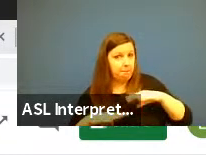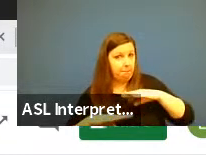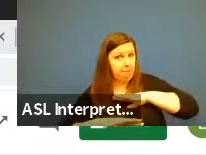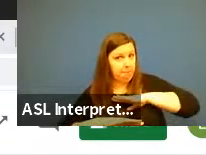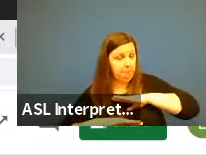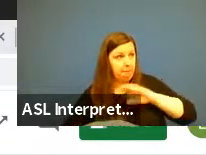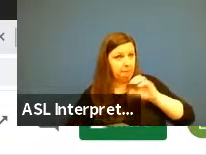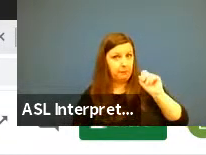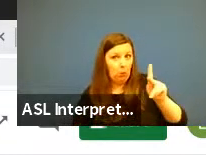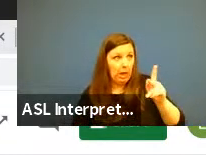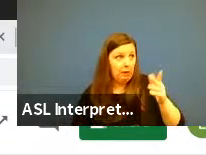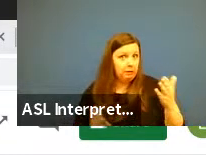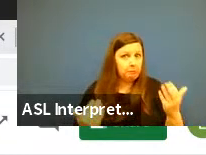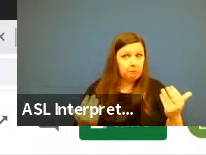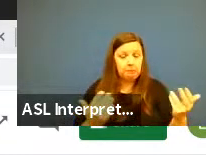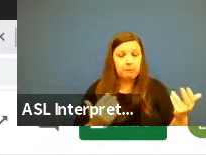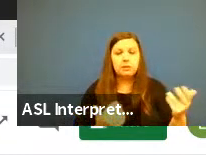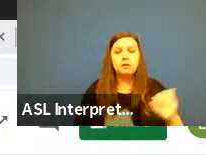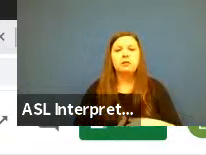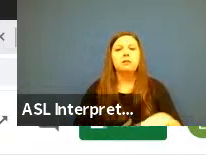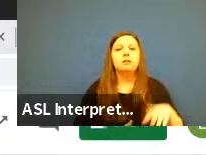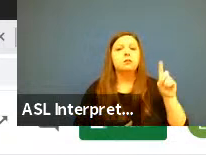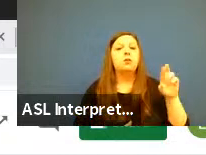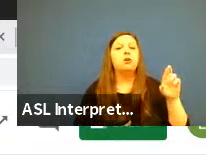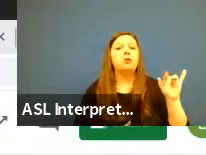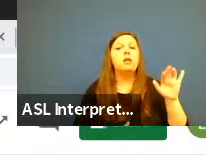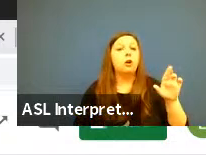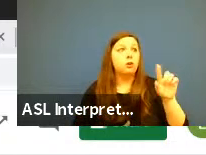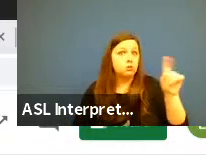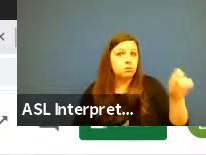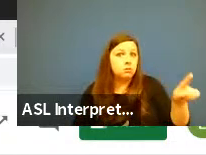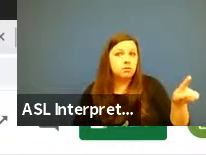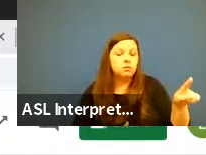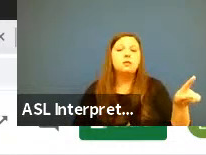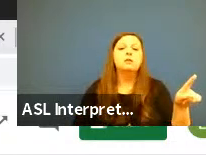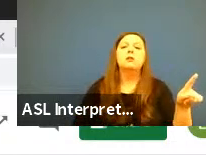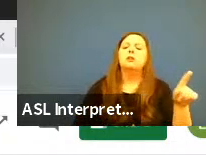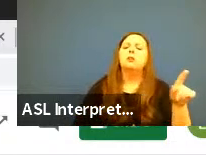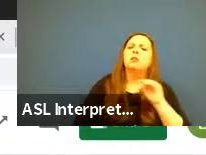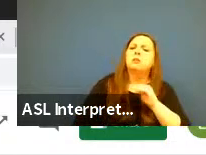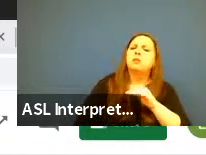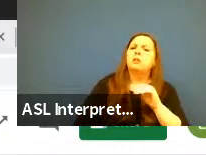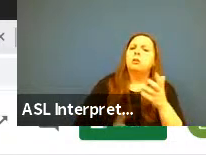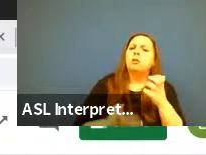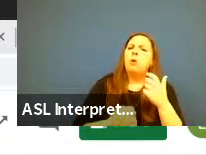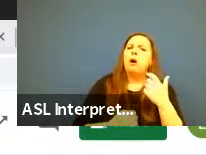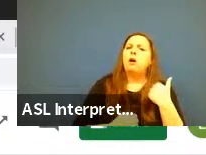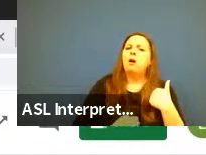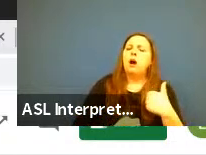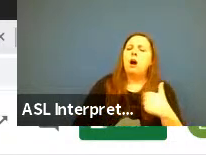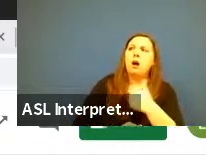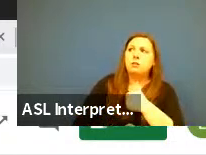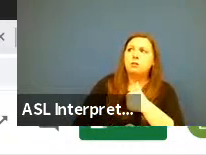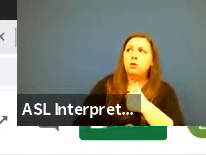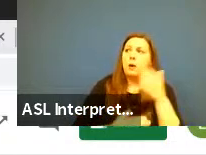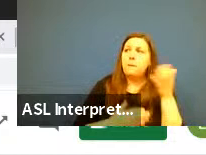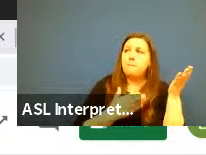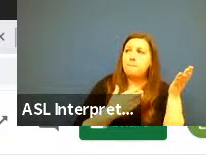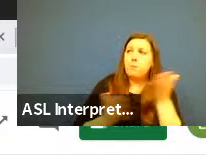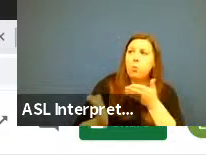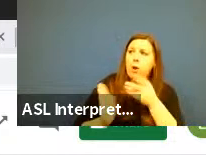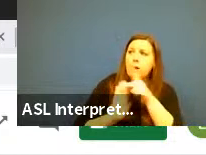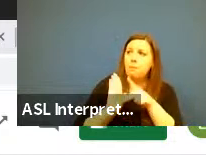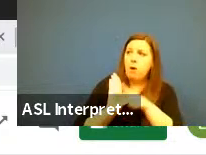okay? Let's see. Dr. Yeager. Do you want us to bring the policy on committees